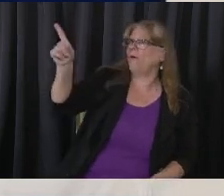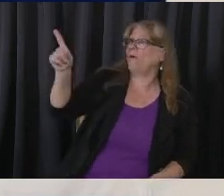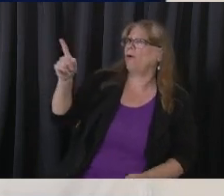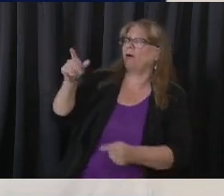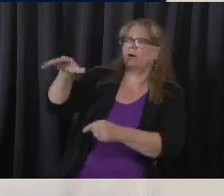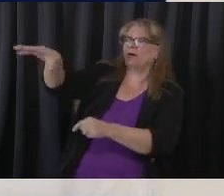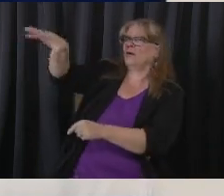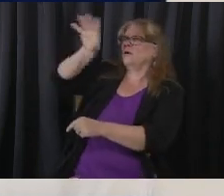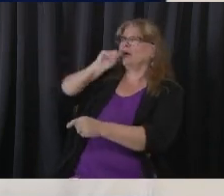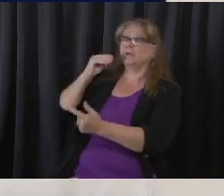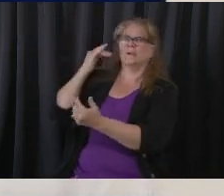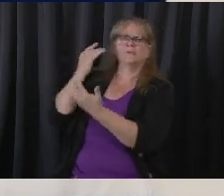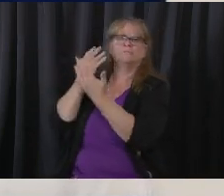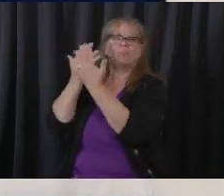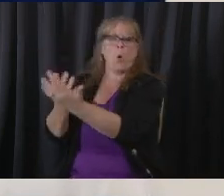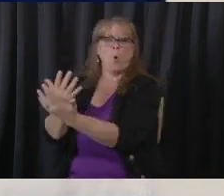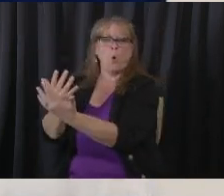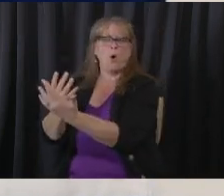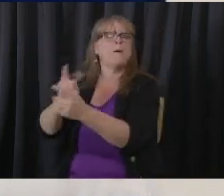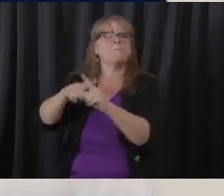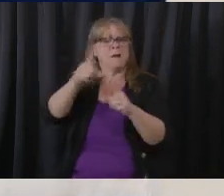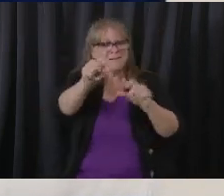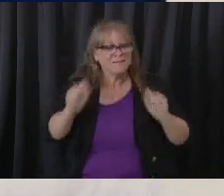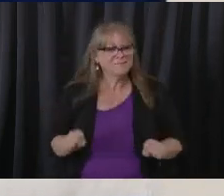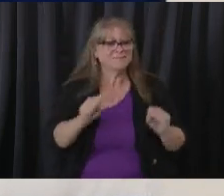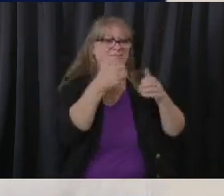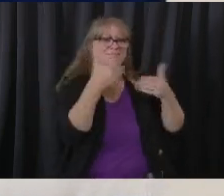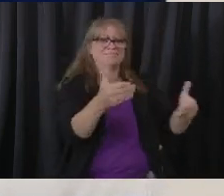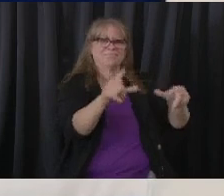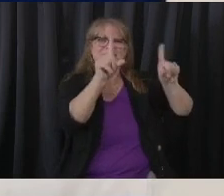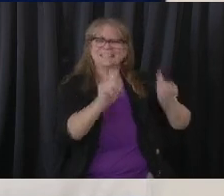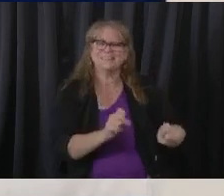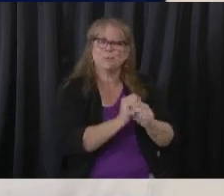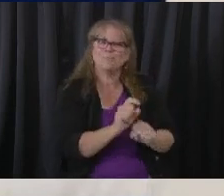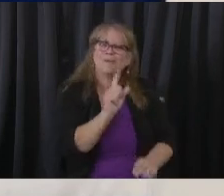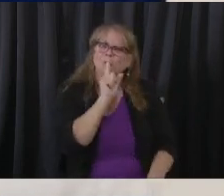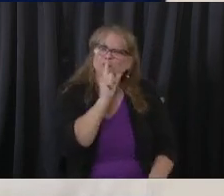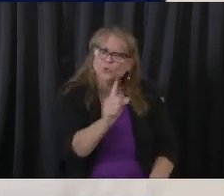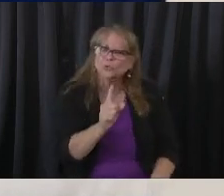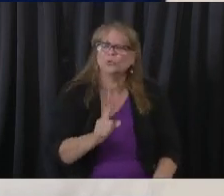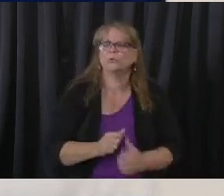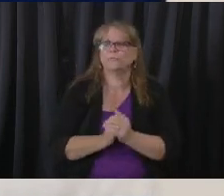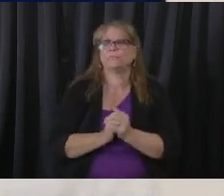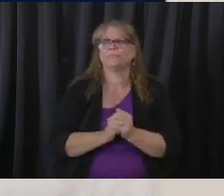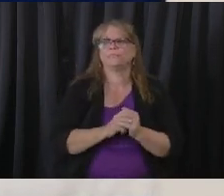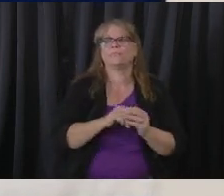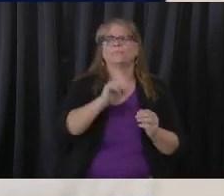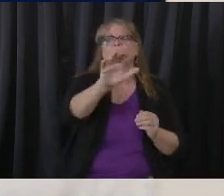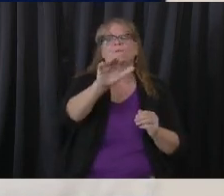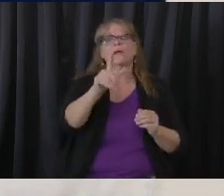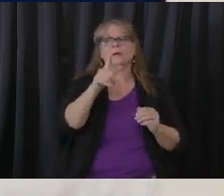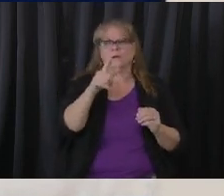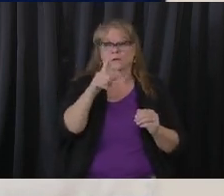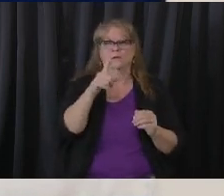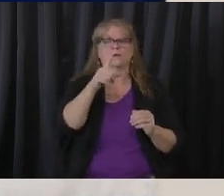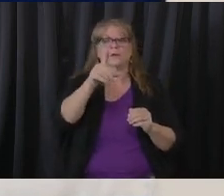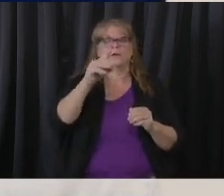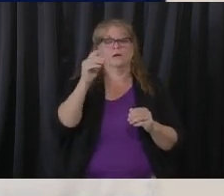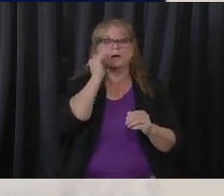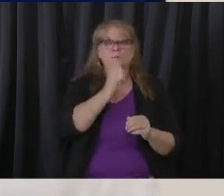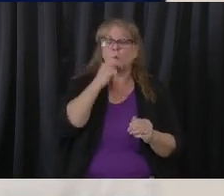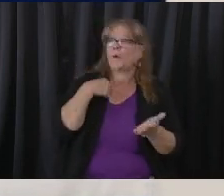things about COVID every day, but what we know for sure is that we cannot get complacent during this period. The recent